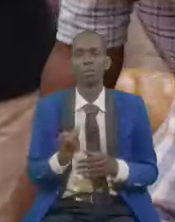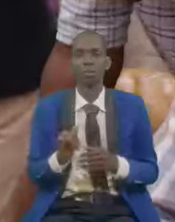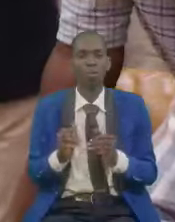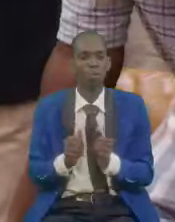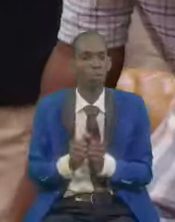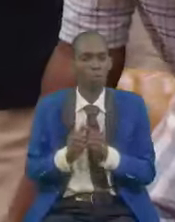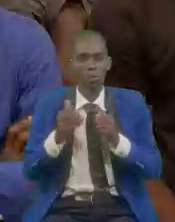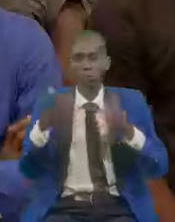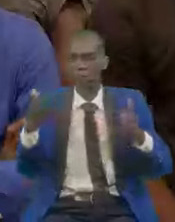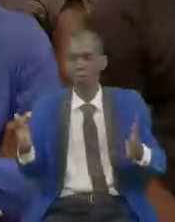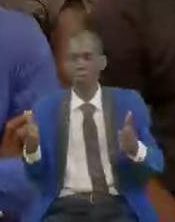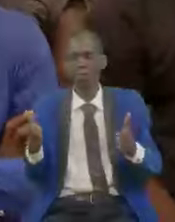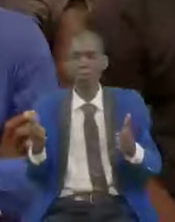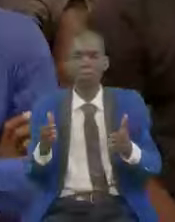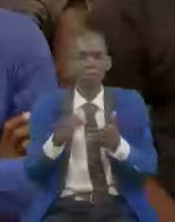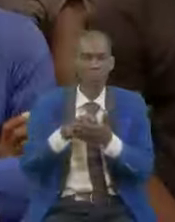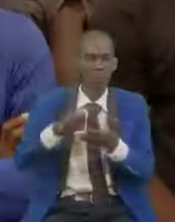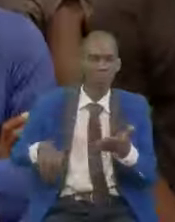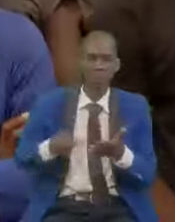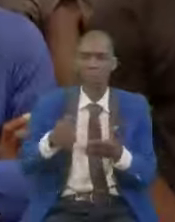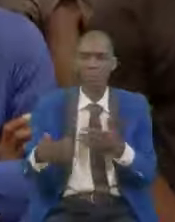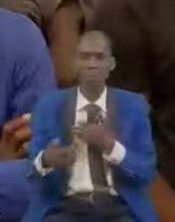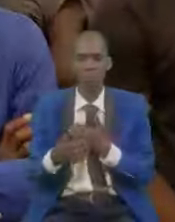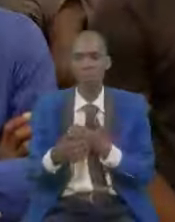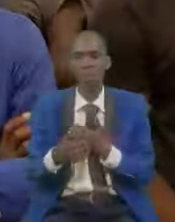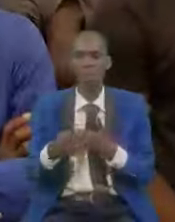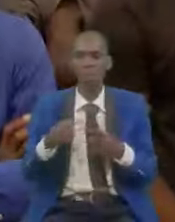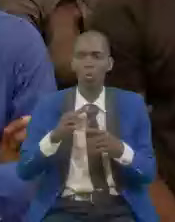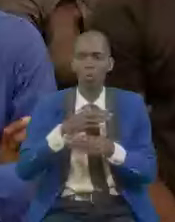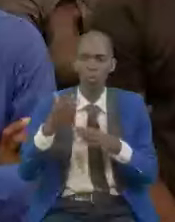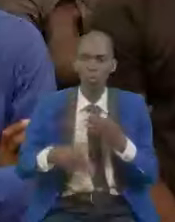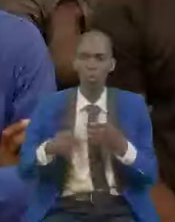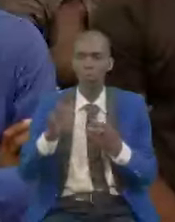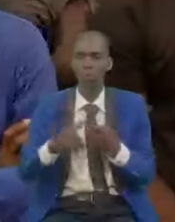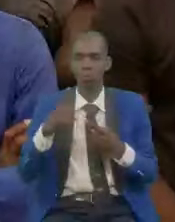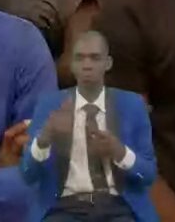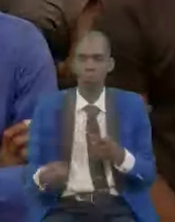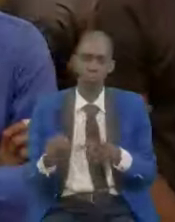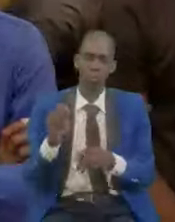without reservation, to the word of Scripture.